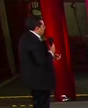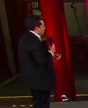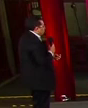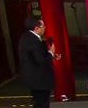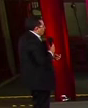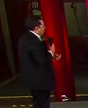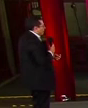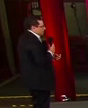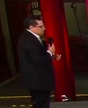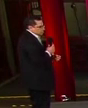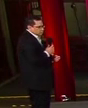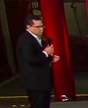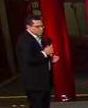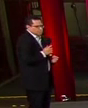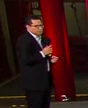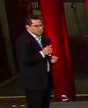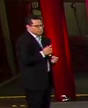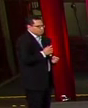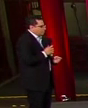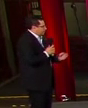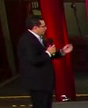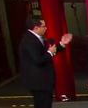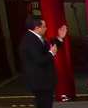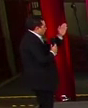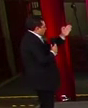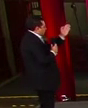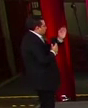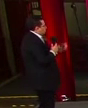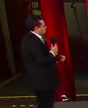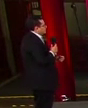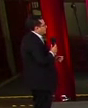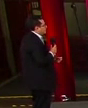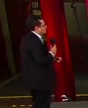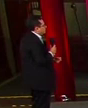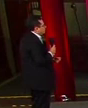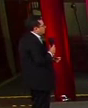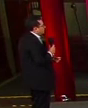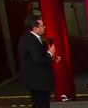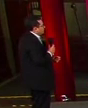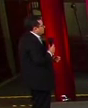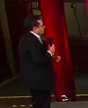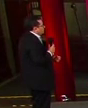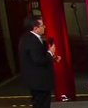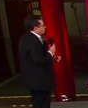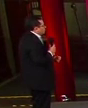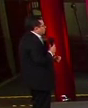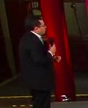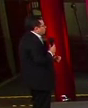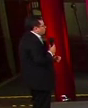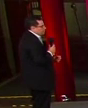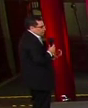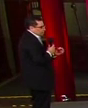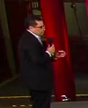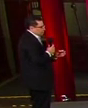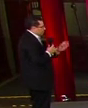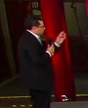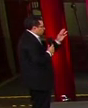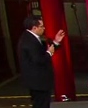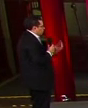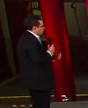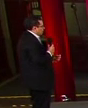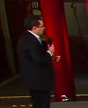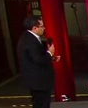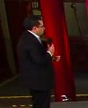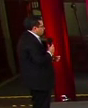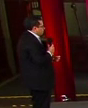is directly related to the number of cases that had presented